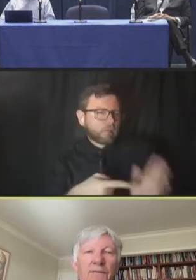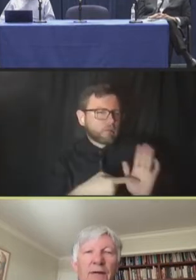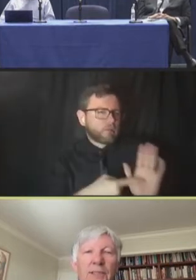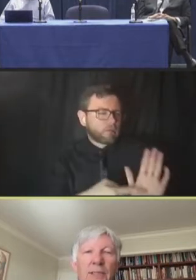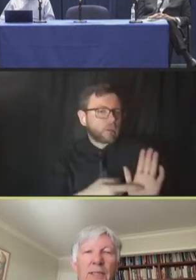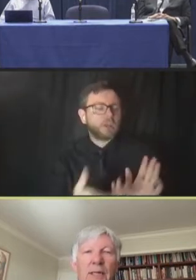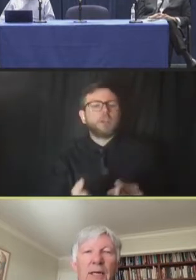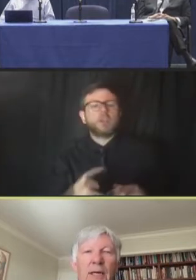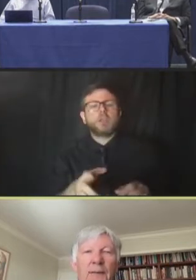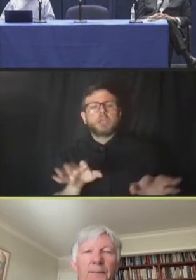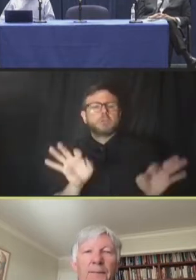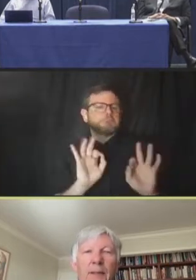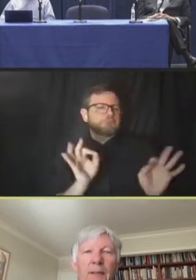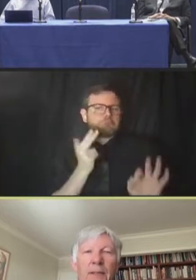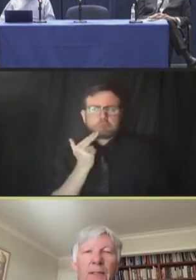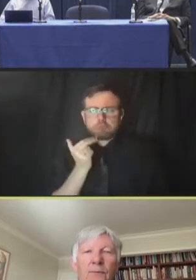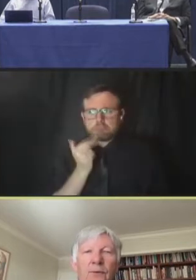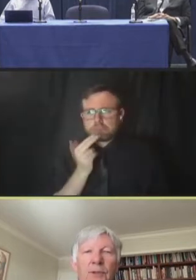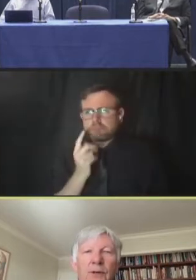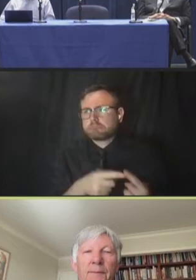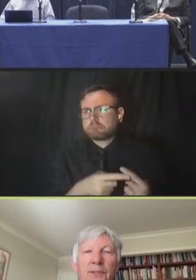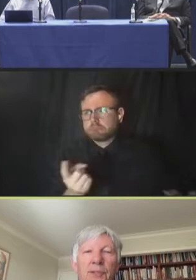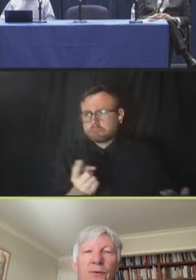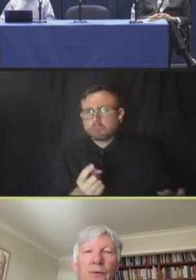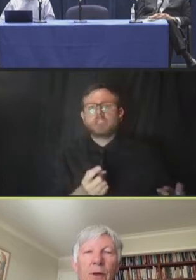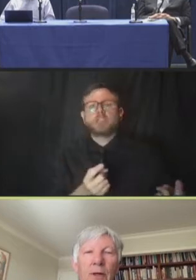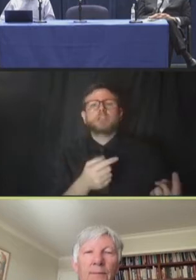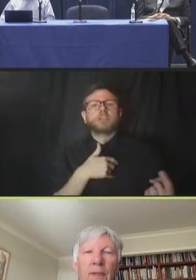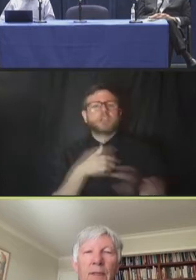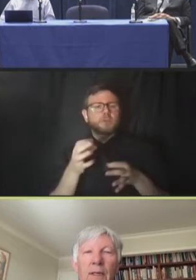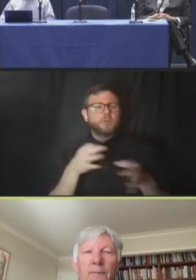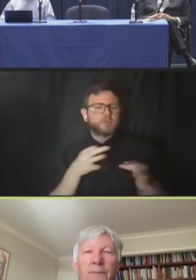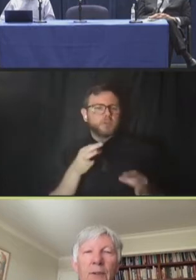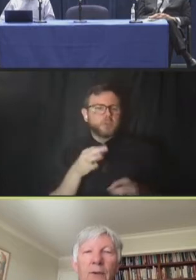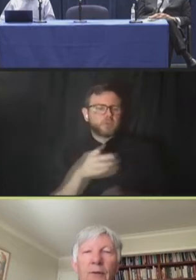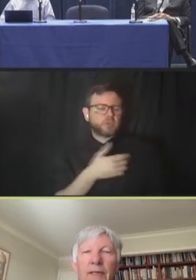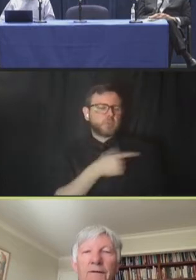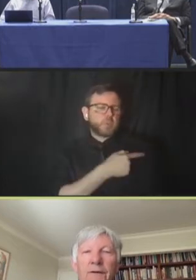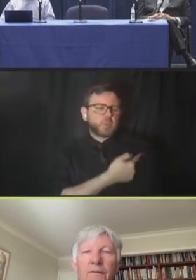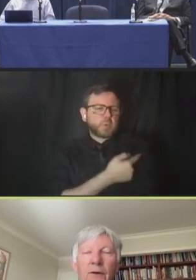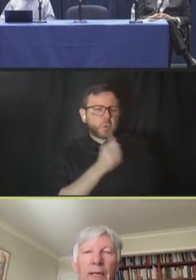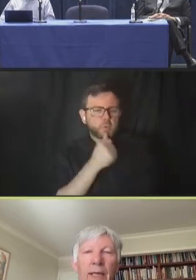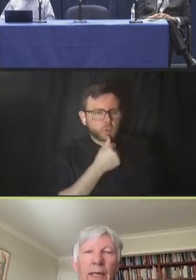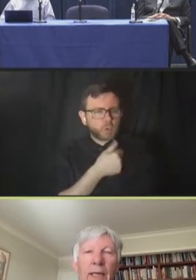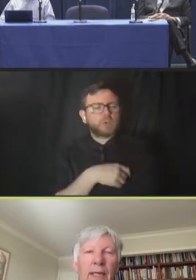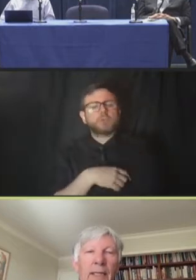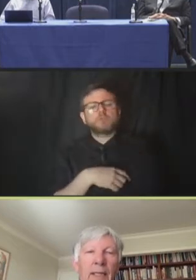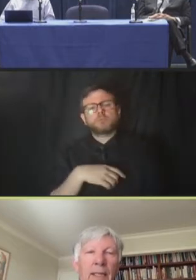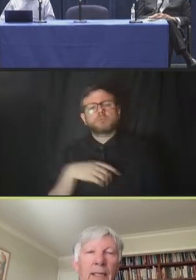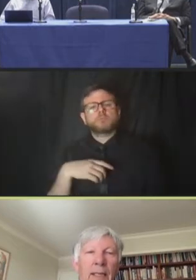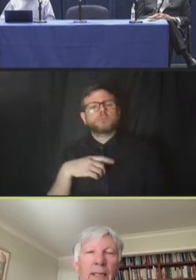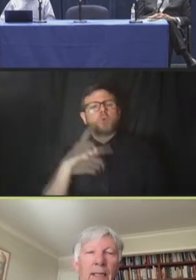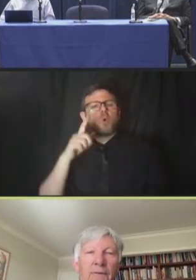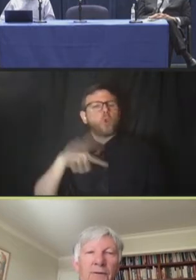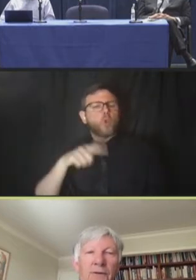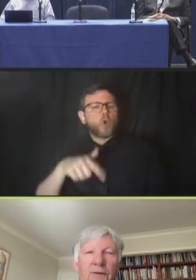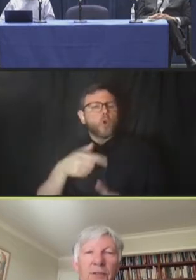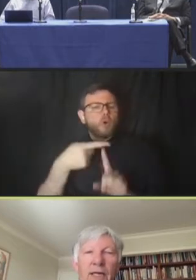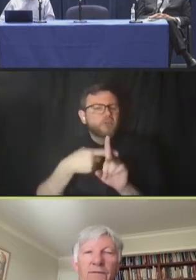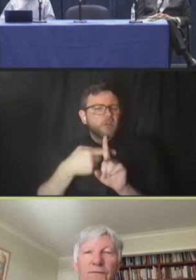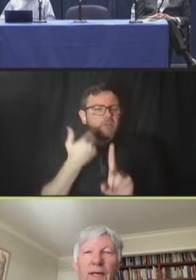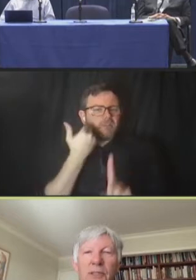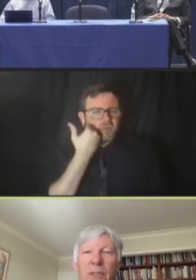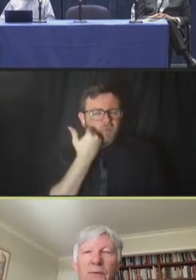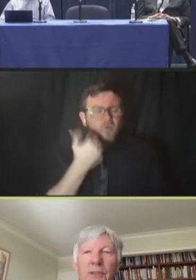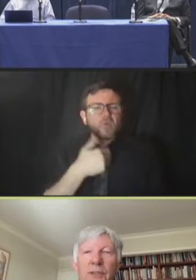side effects, they were described as sore arm, low-grade fever, and headache. And for severe